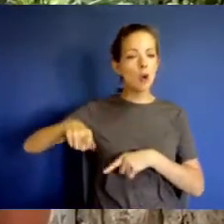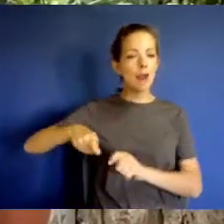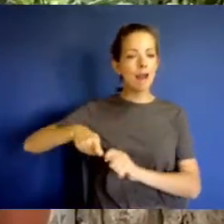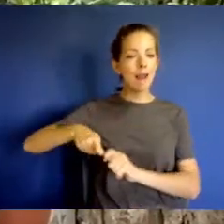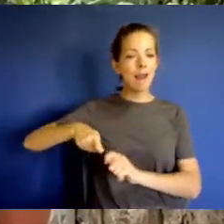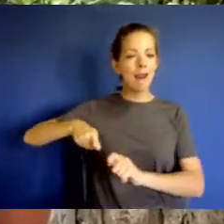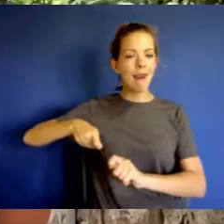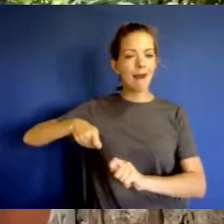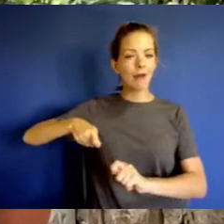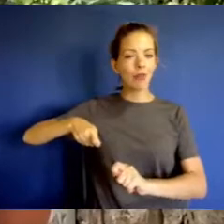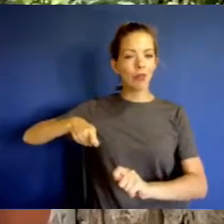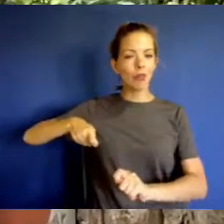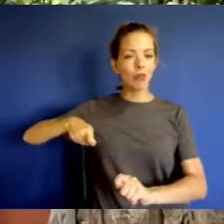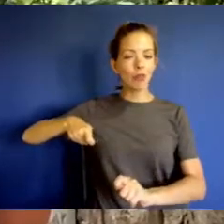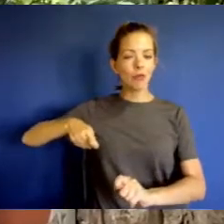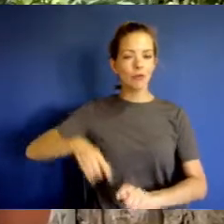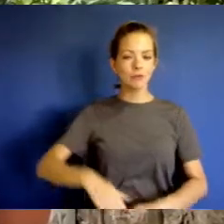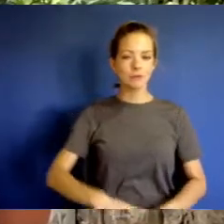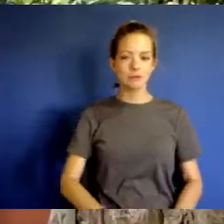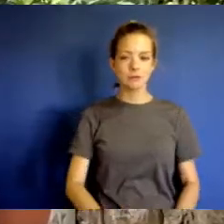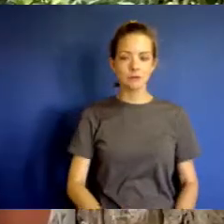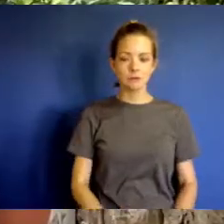length.